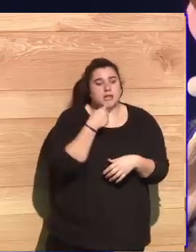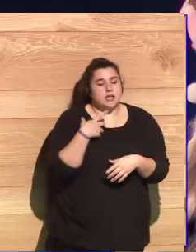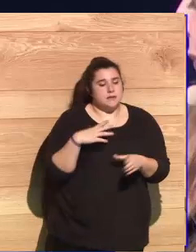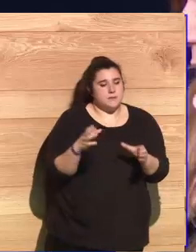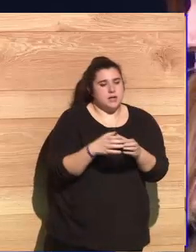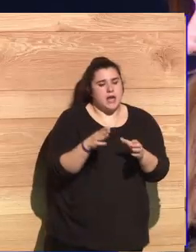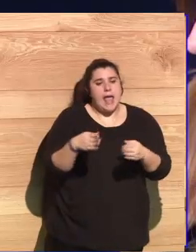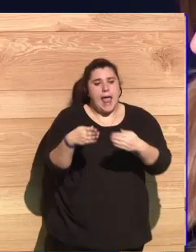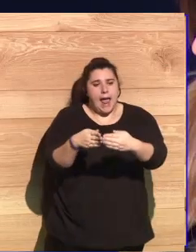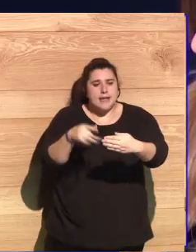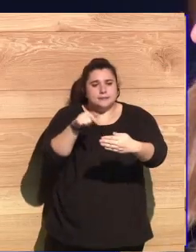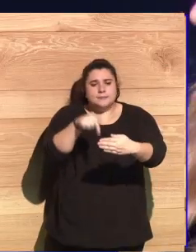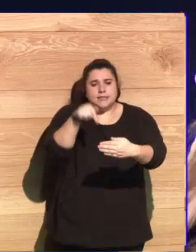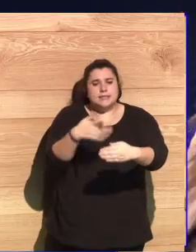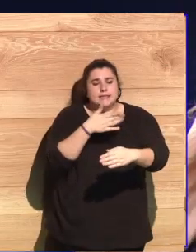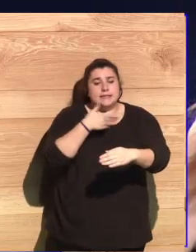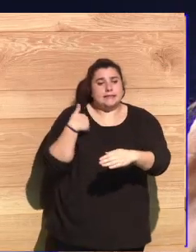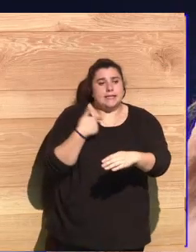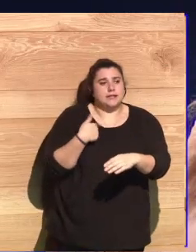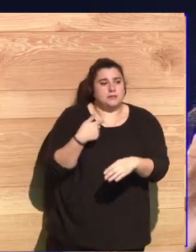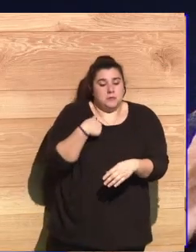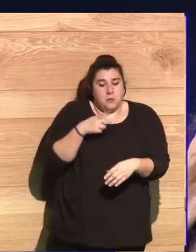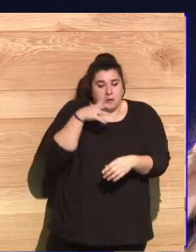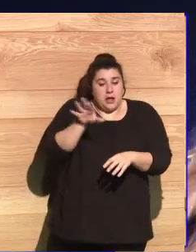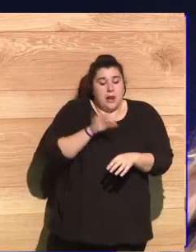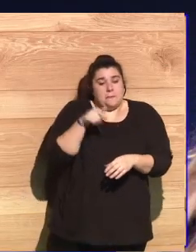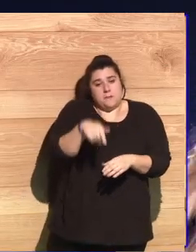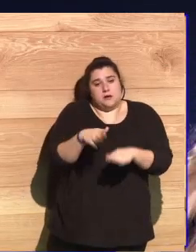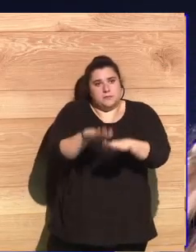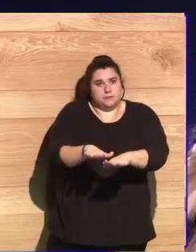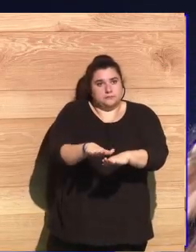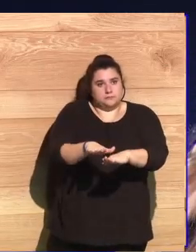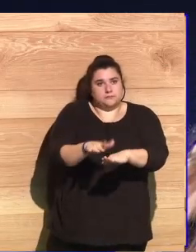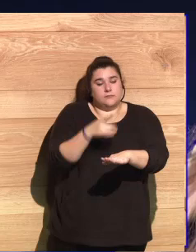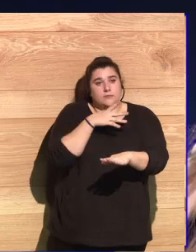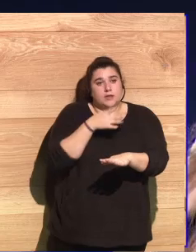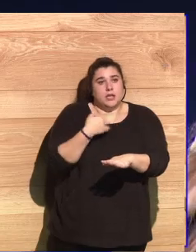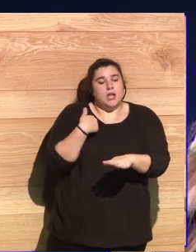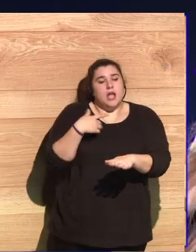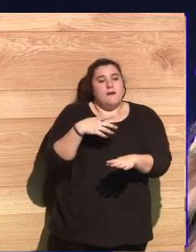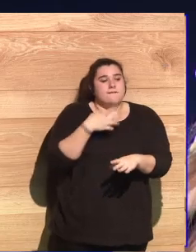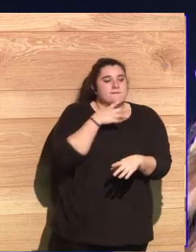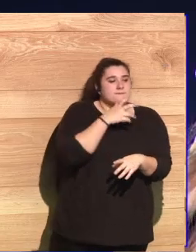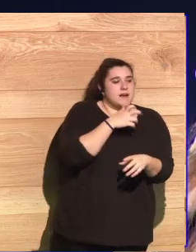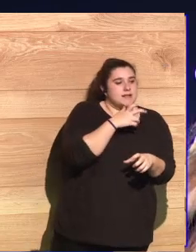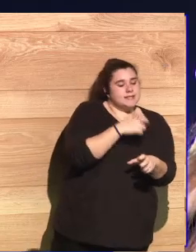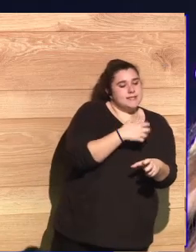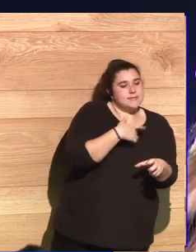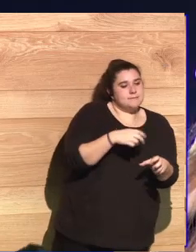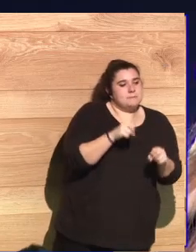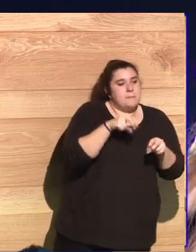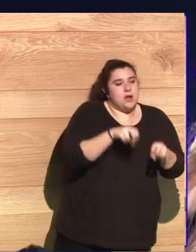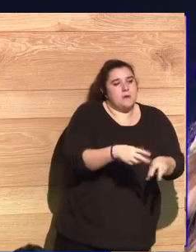there. So I got off easy. I didn't get hassled as much as as I would have been if I didn't have